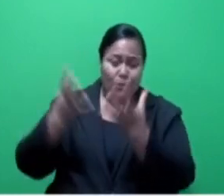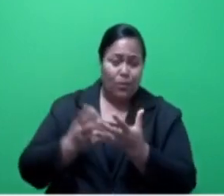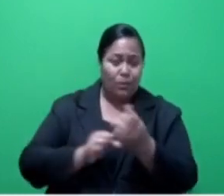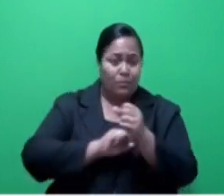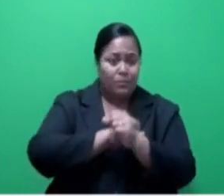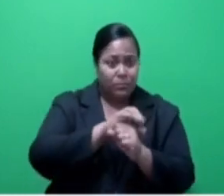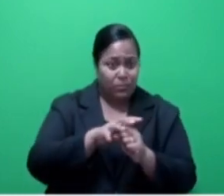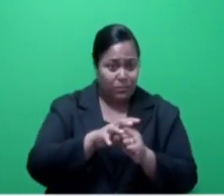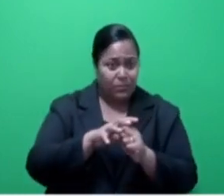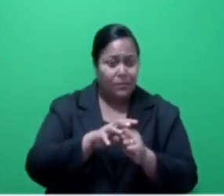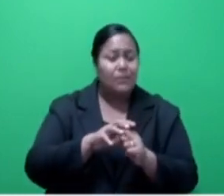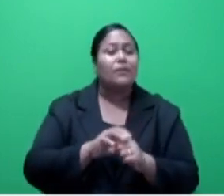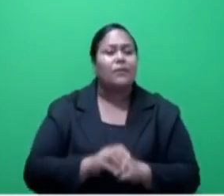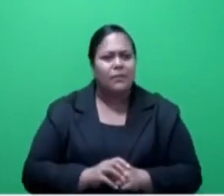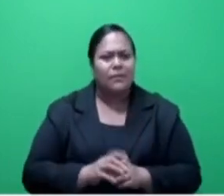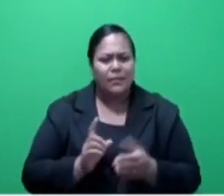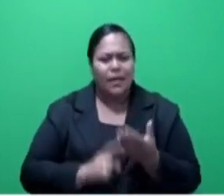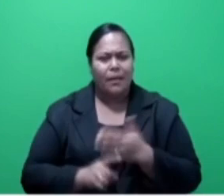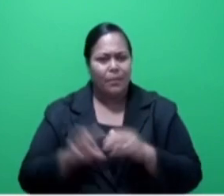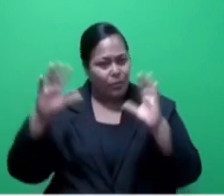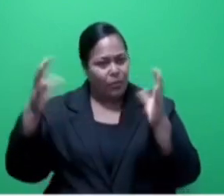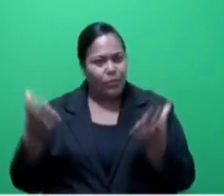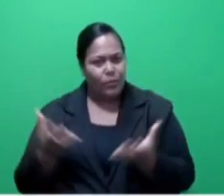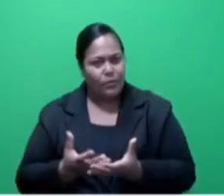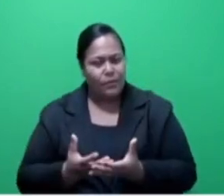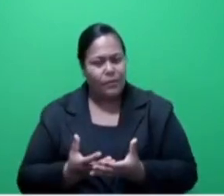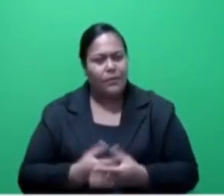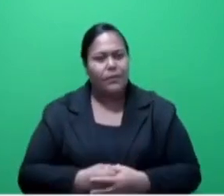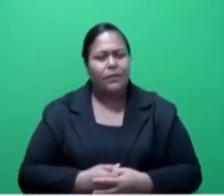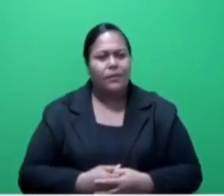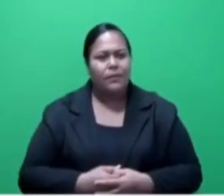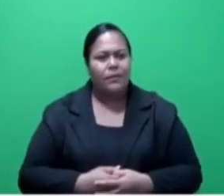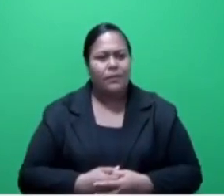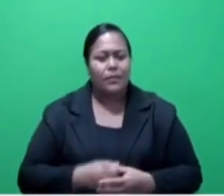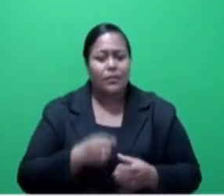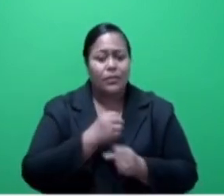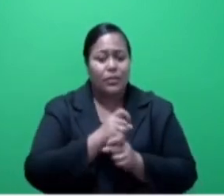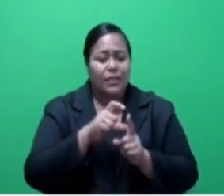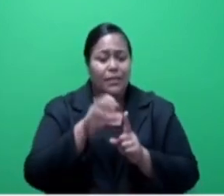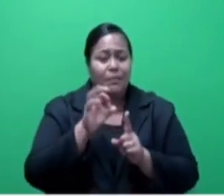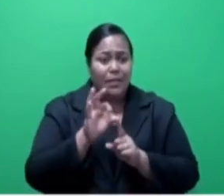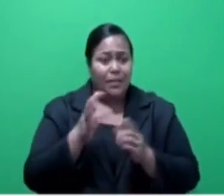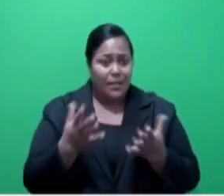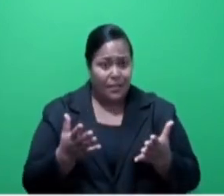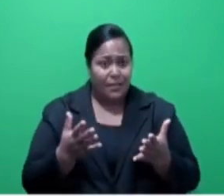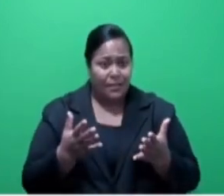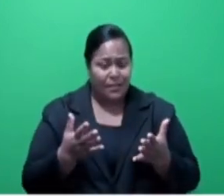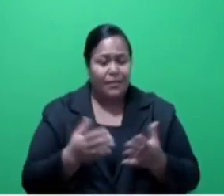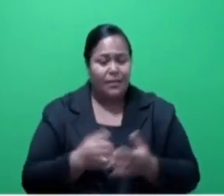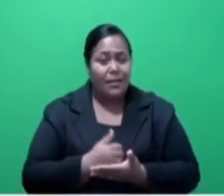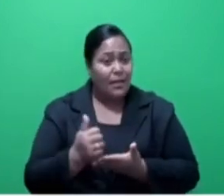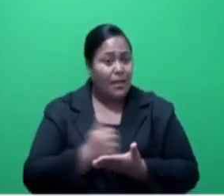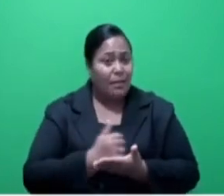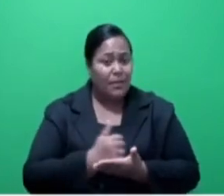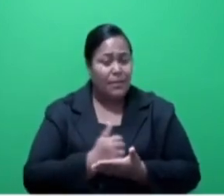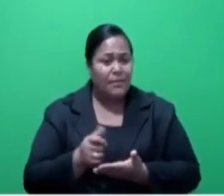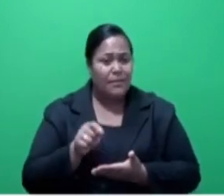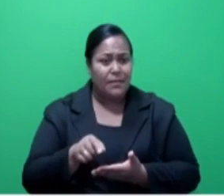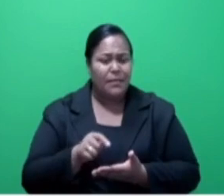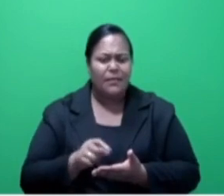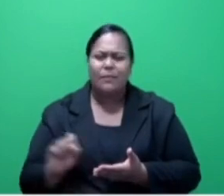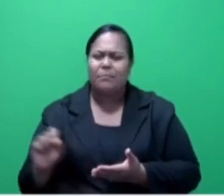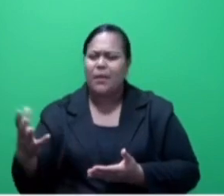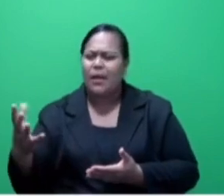entire globe. Debt to GDP ratio of a like country, like Fiji, Maldives, which is a tourism-based